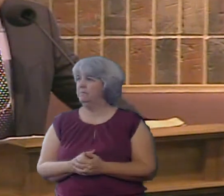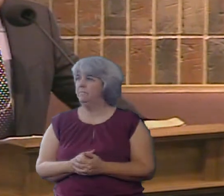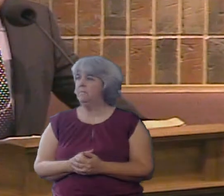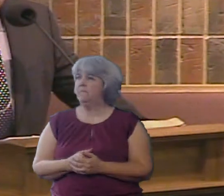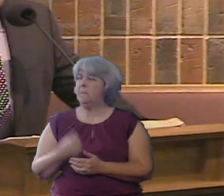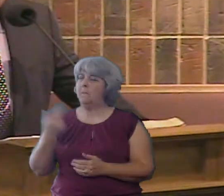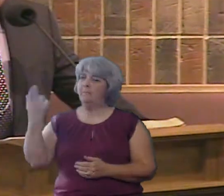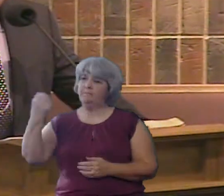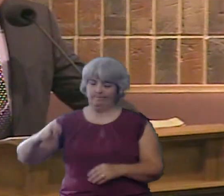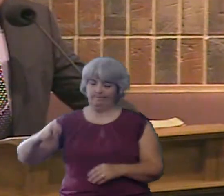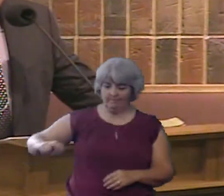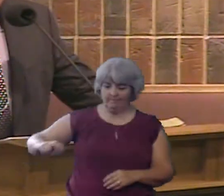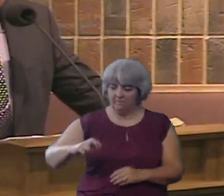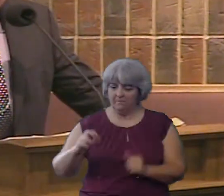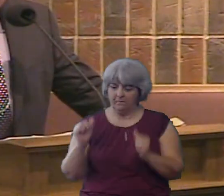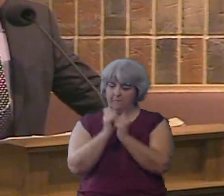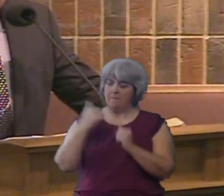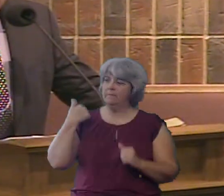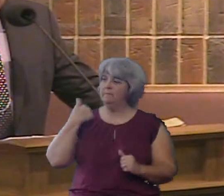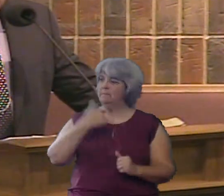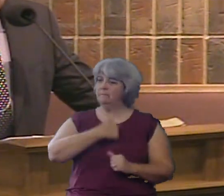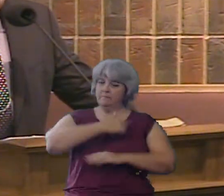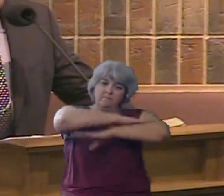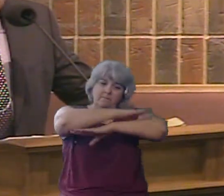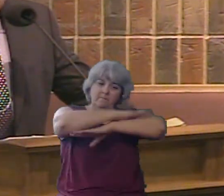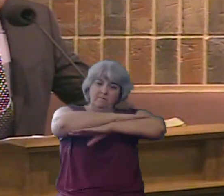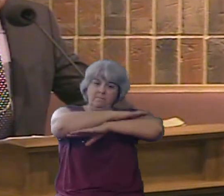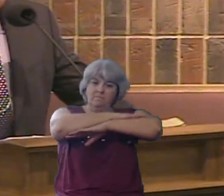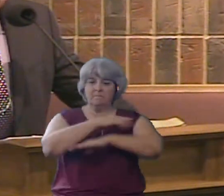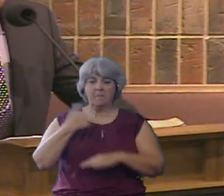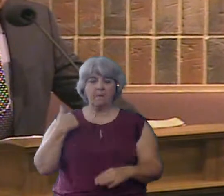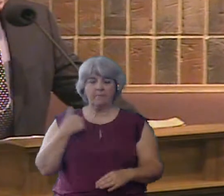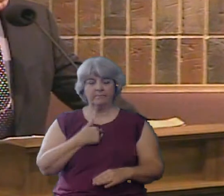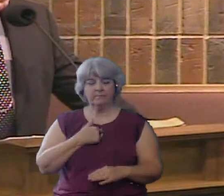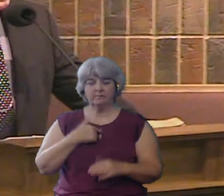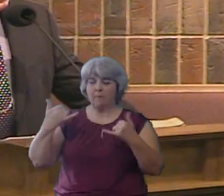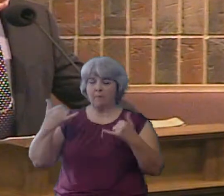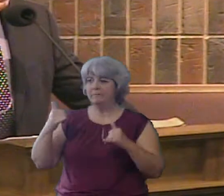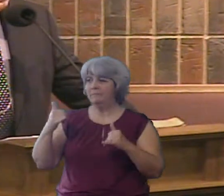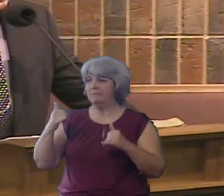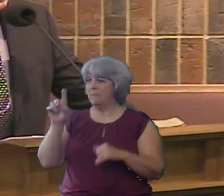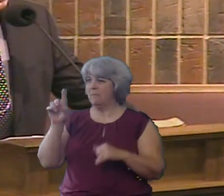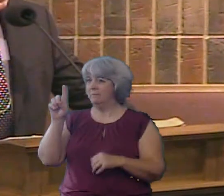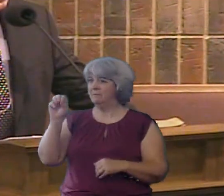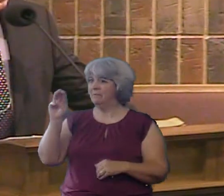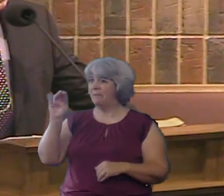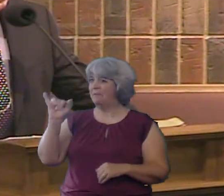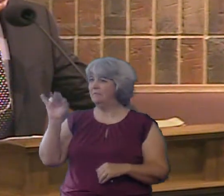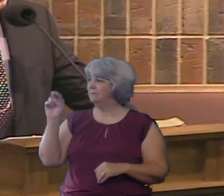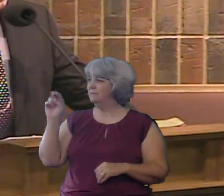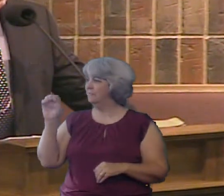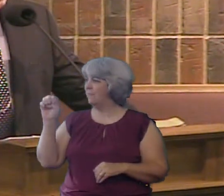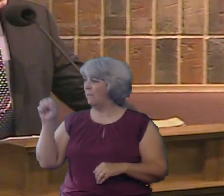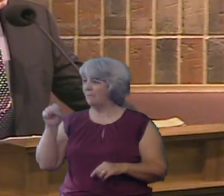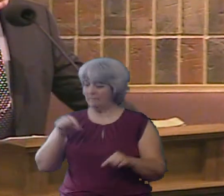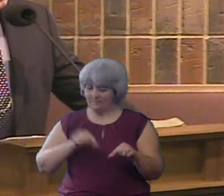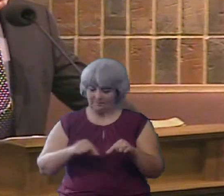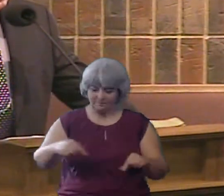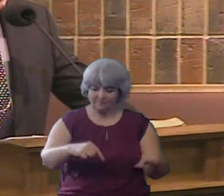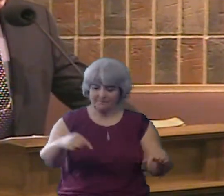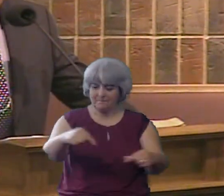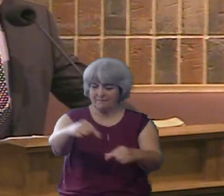at the table with us and we played dominoes together, and he and my little